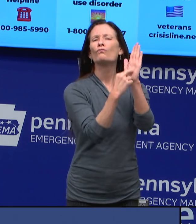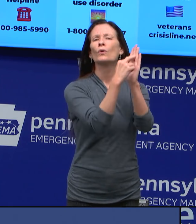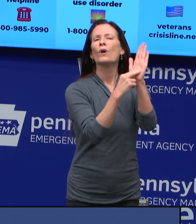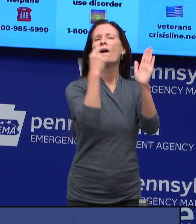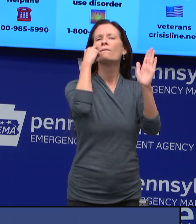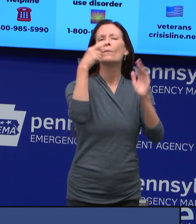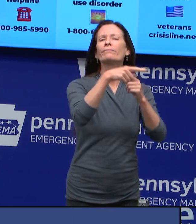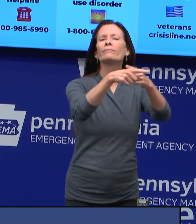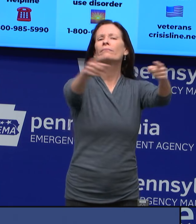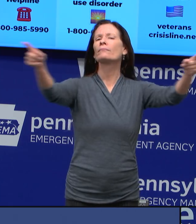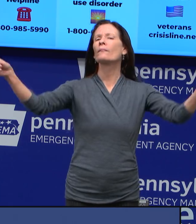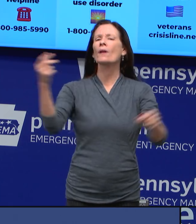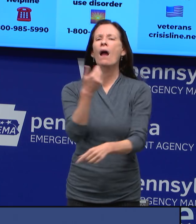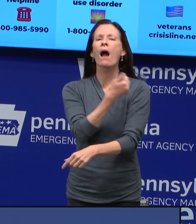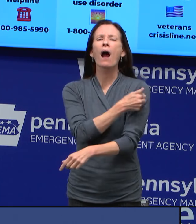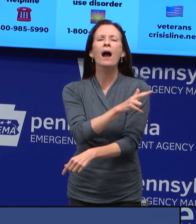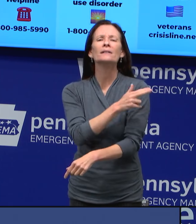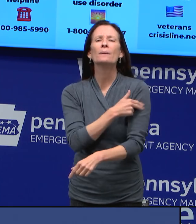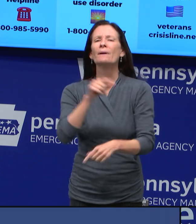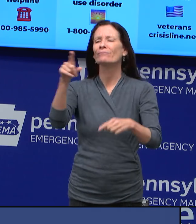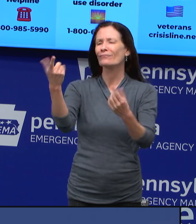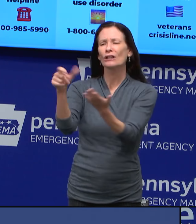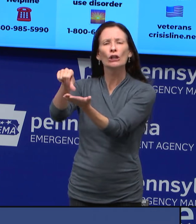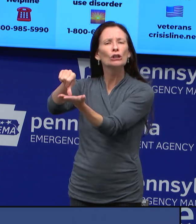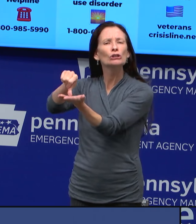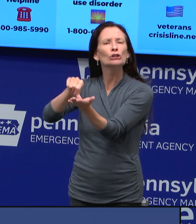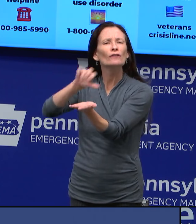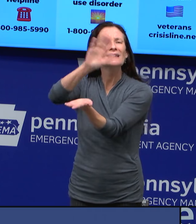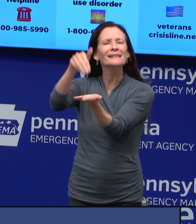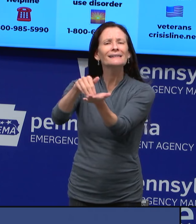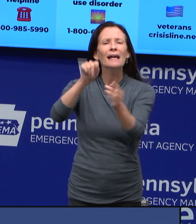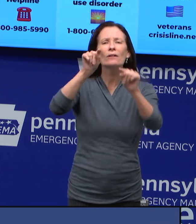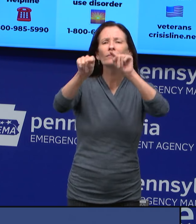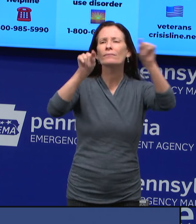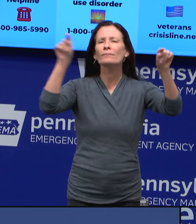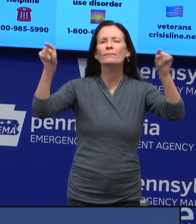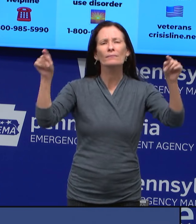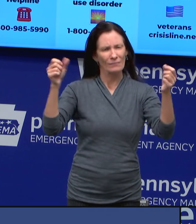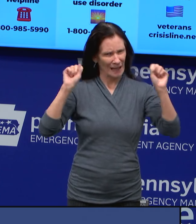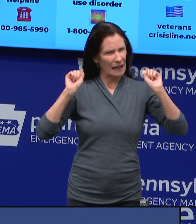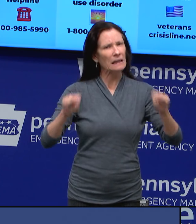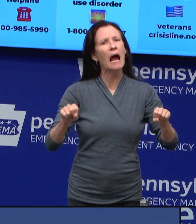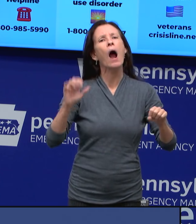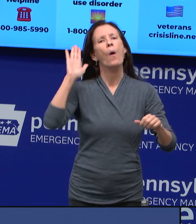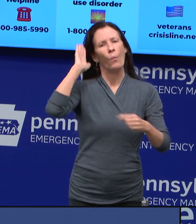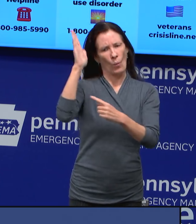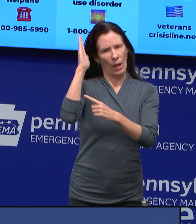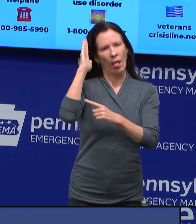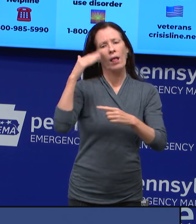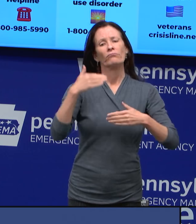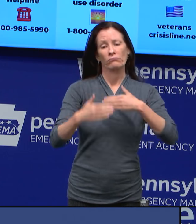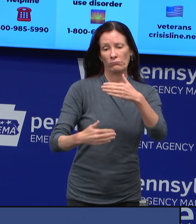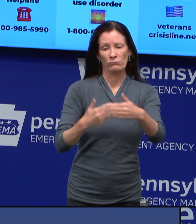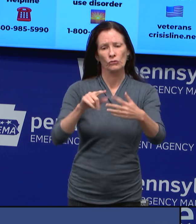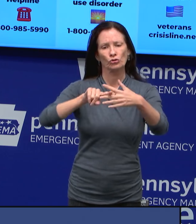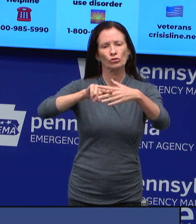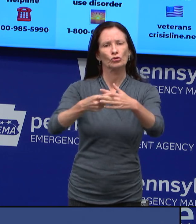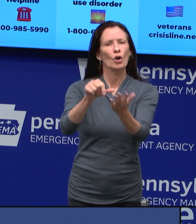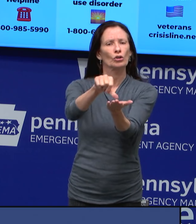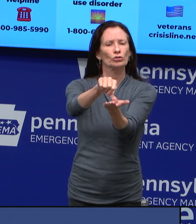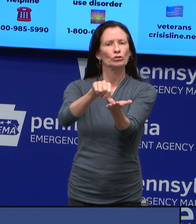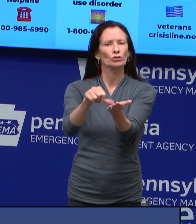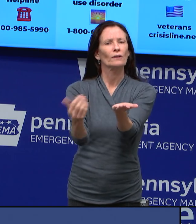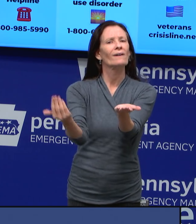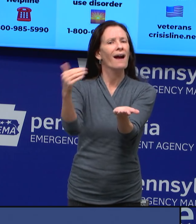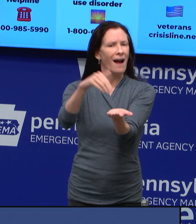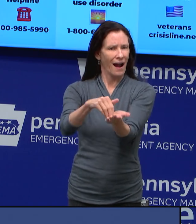resume elective surgeries, procedures, and admissions. This guidance is in line with the recommendations